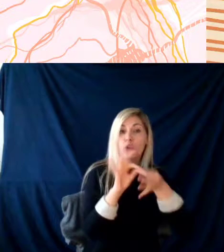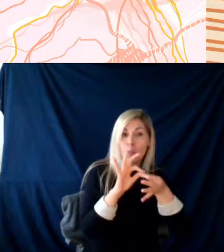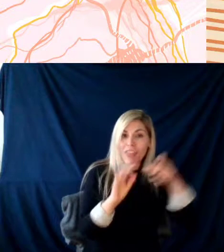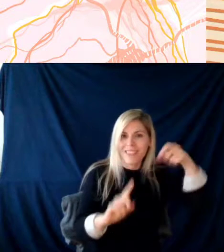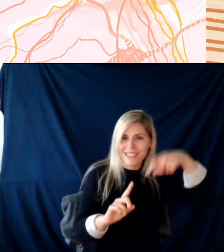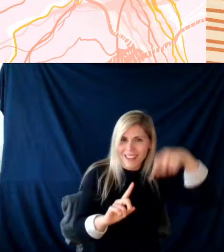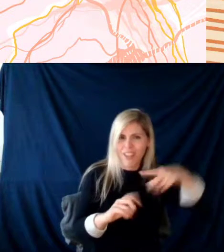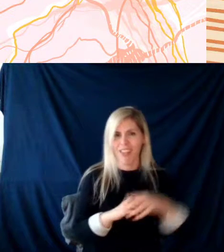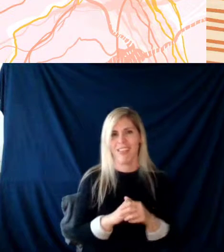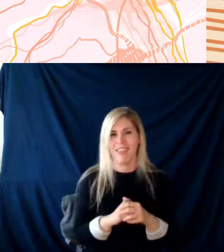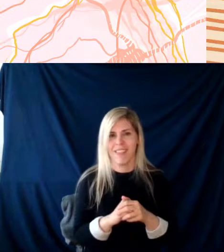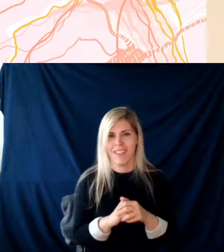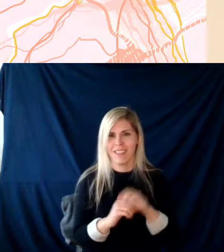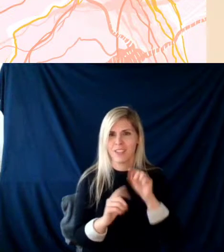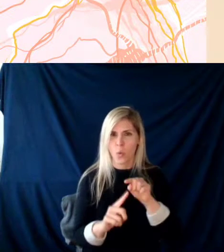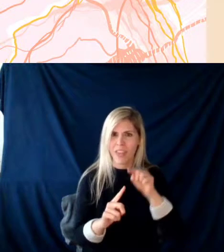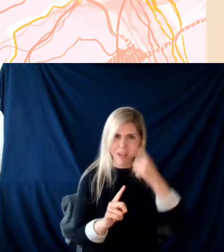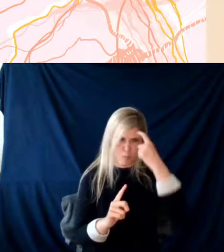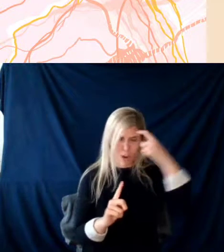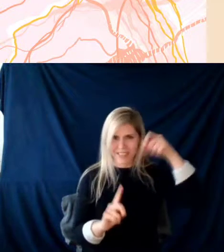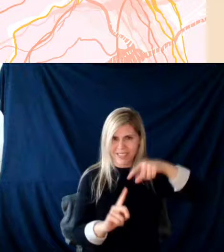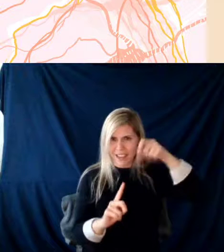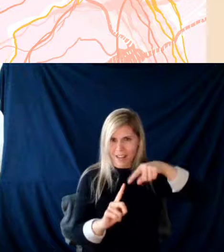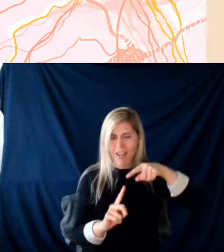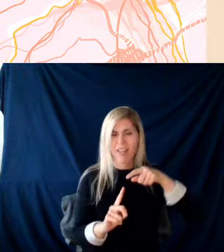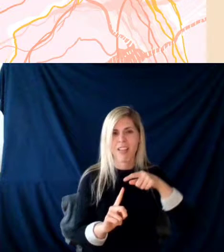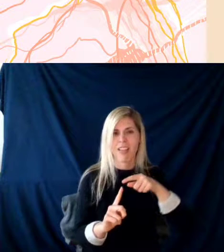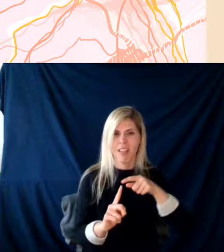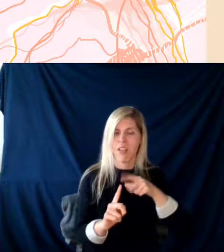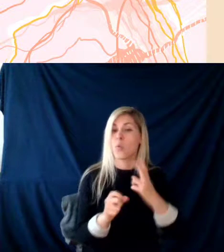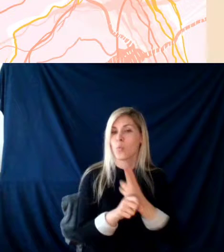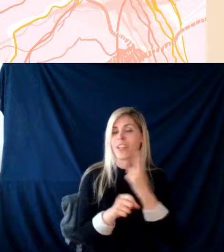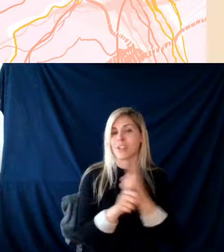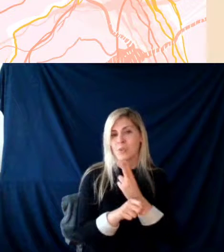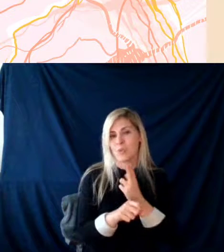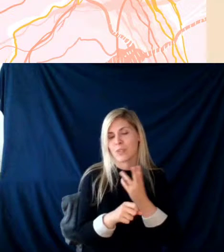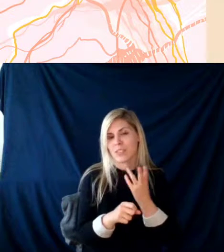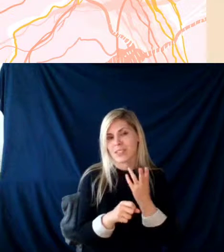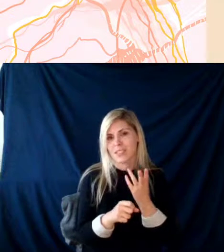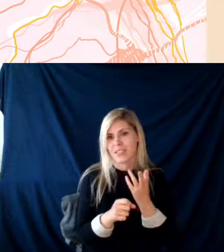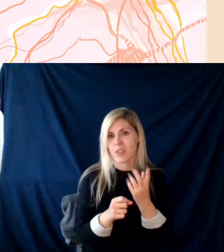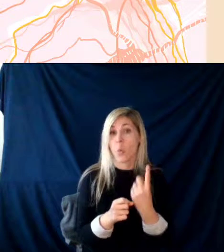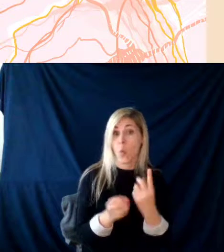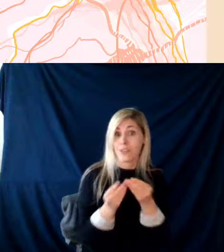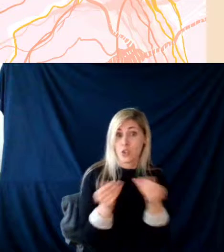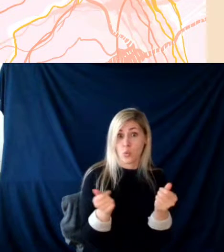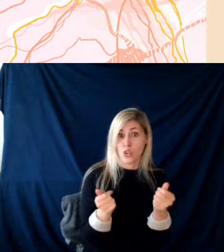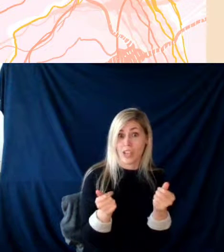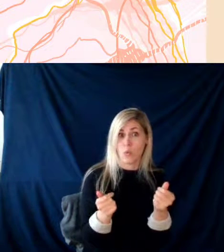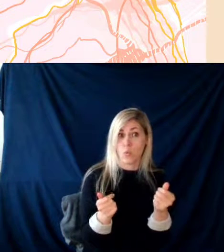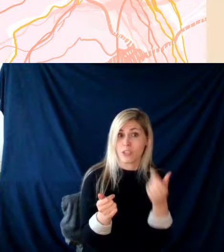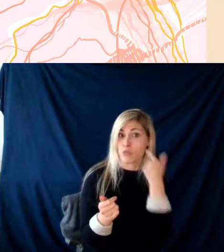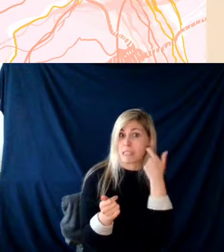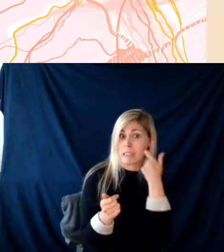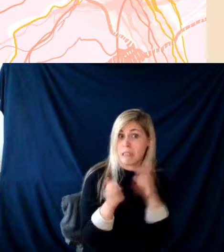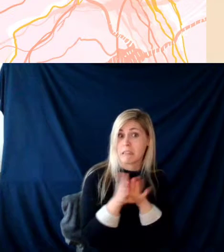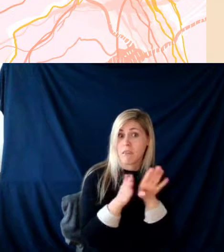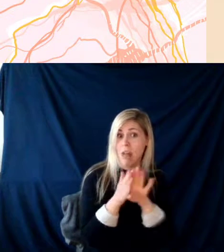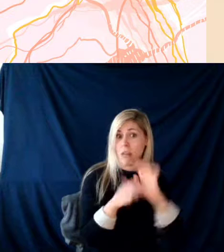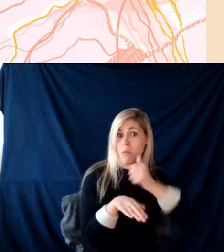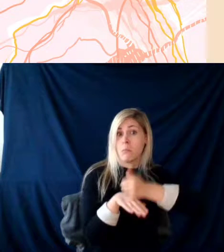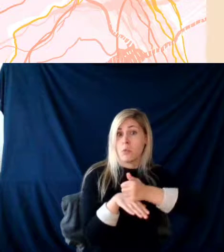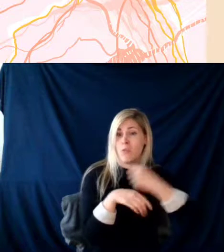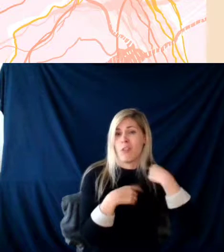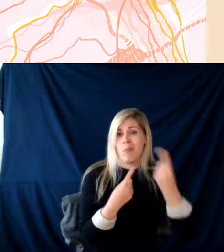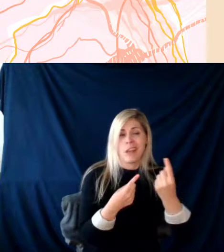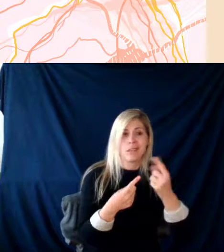signal. And how we interpret that signal is through a solution which has been developed quite recently over